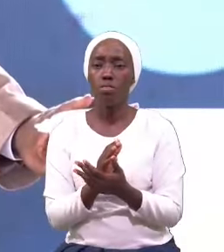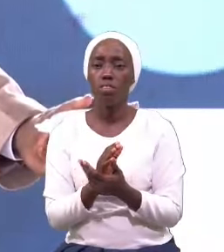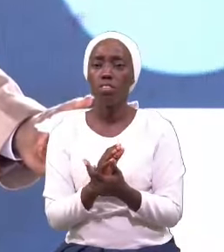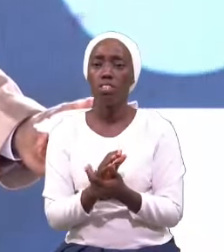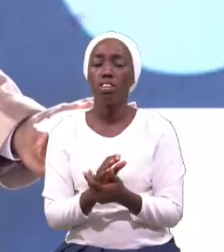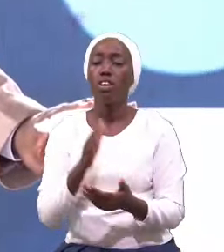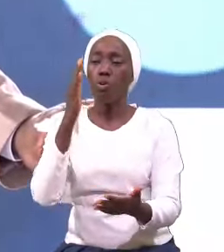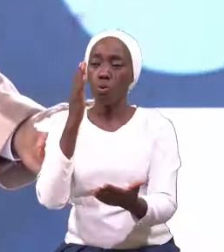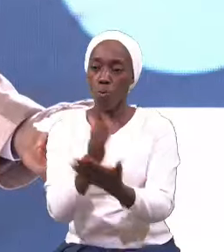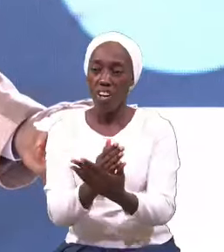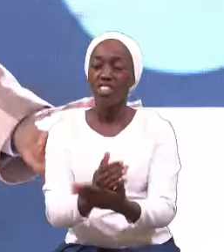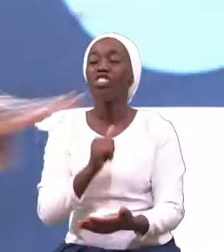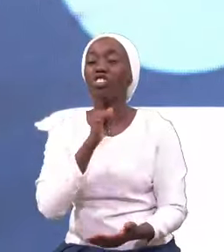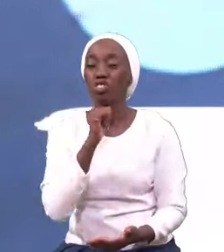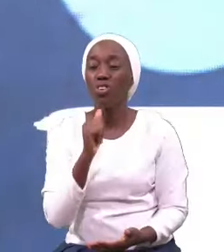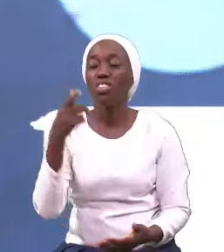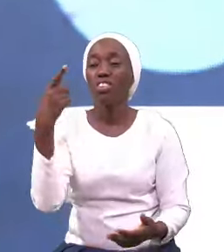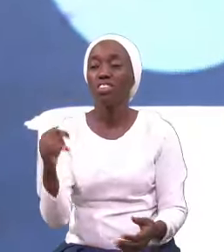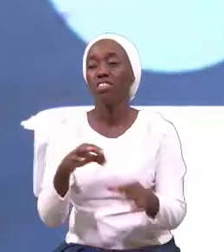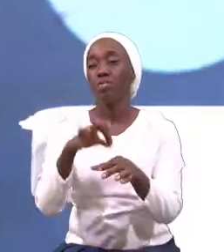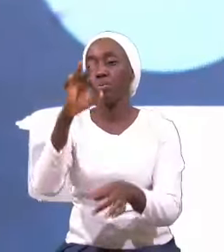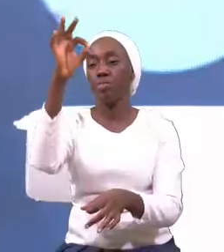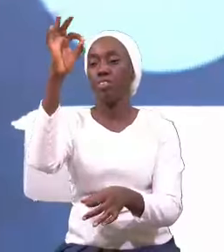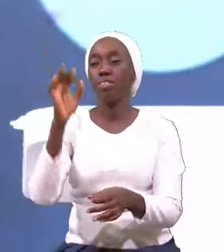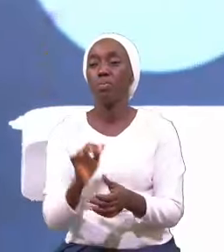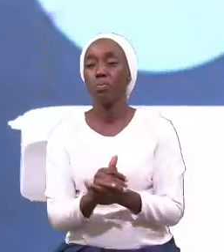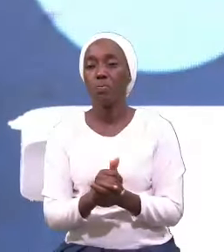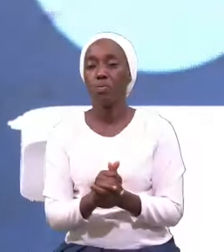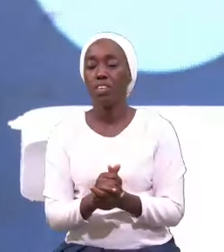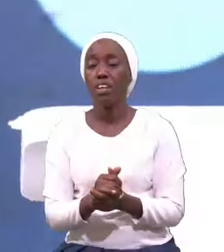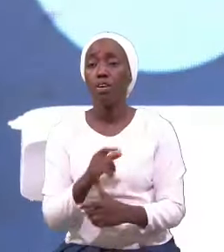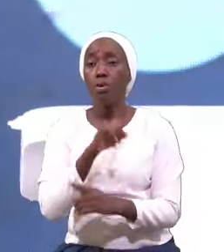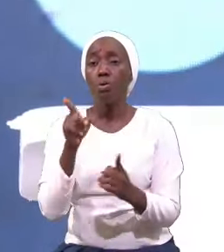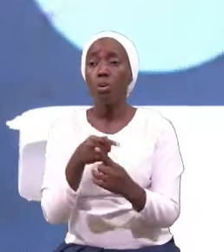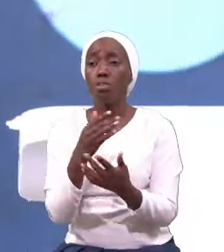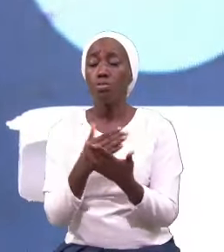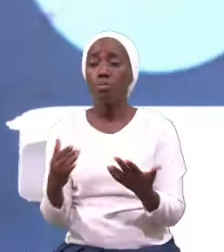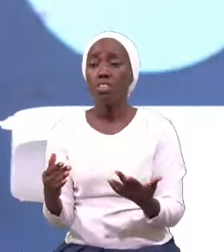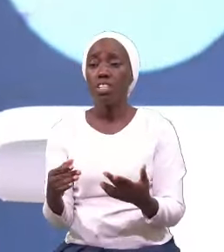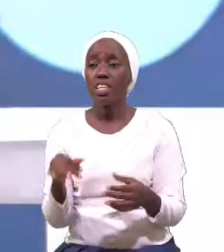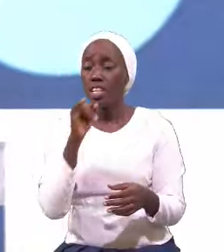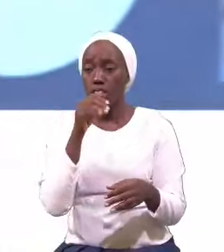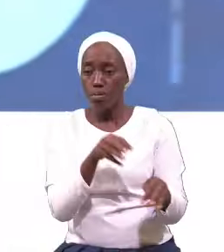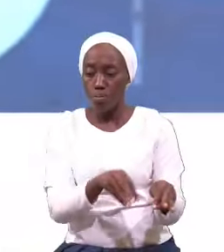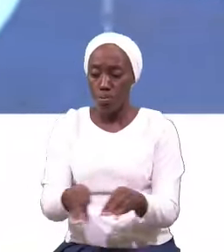Quench not the spirit. When something is moving inside of you,